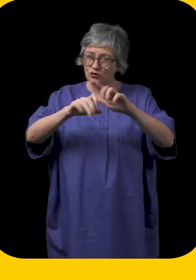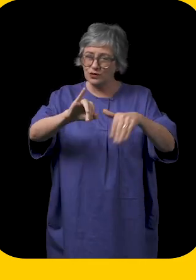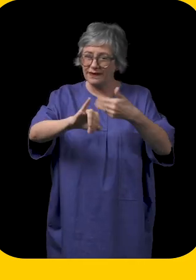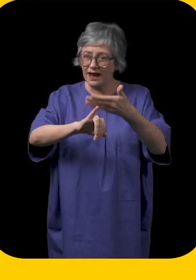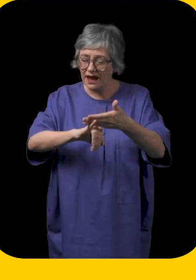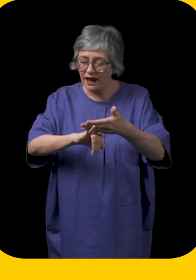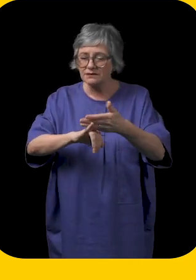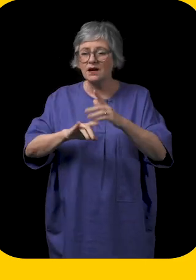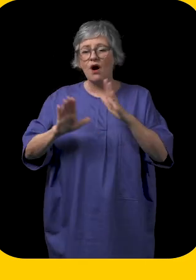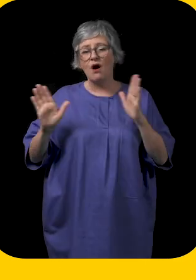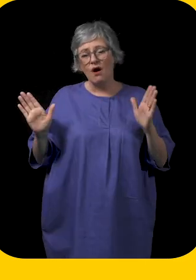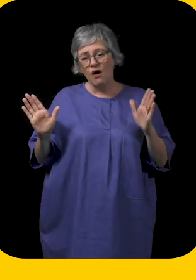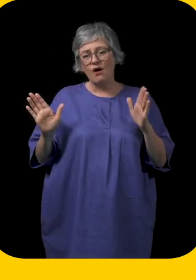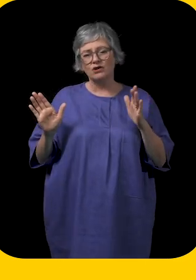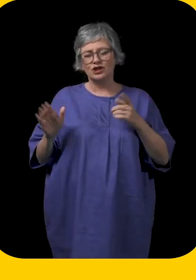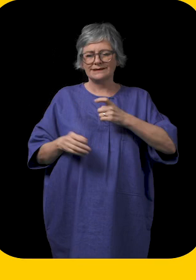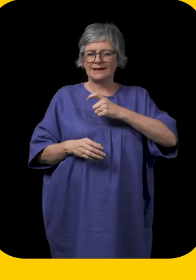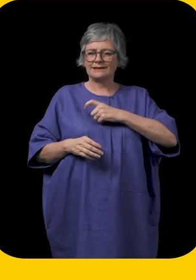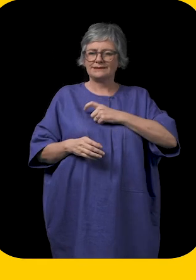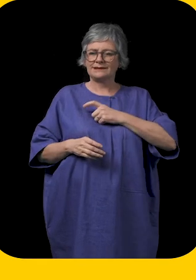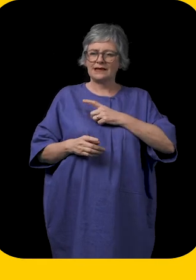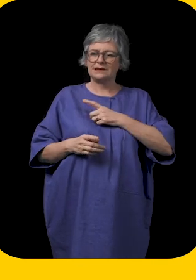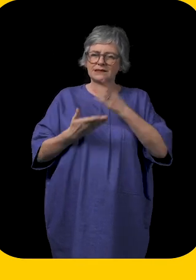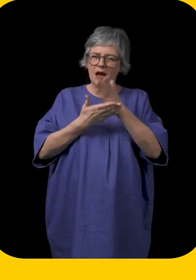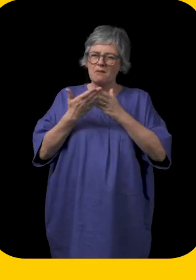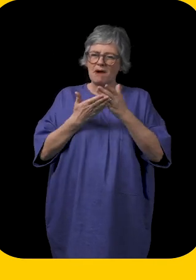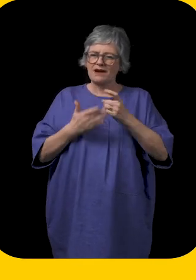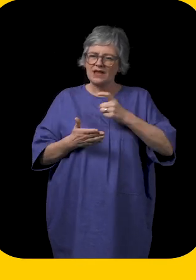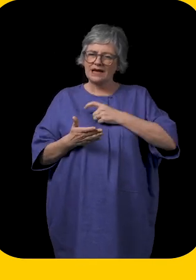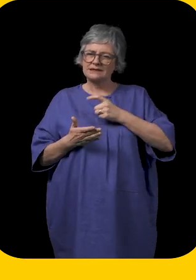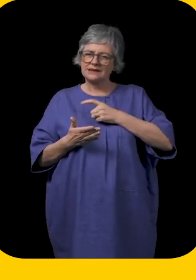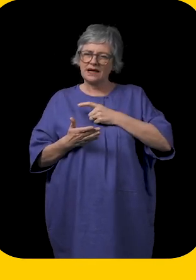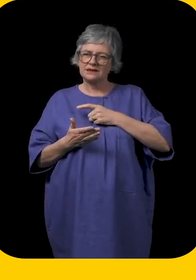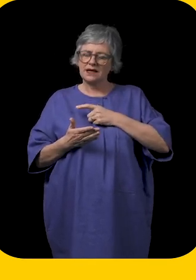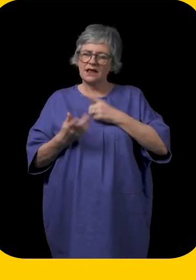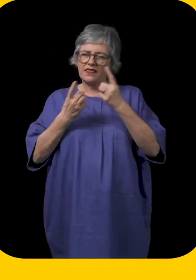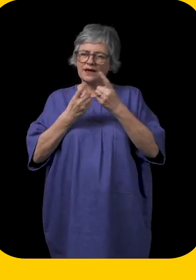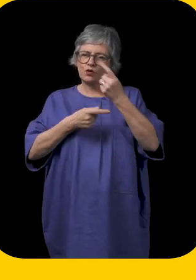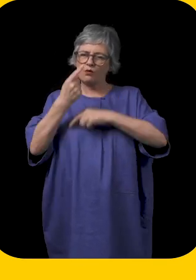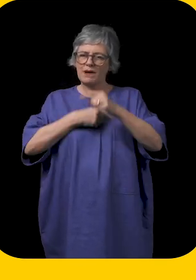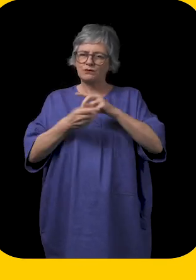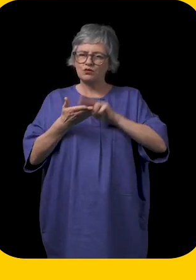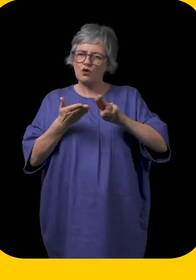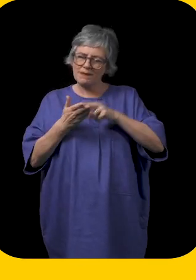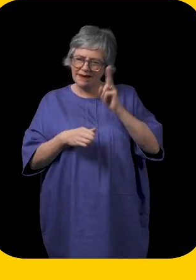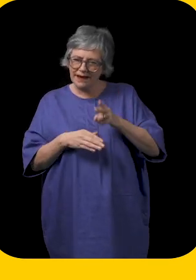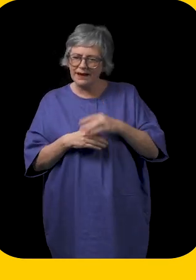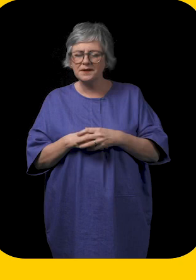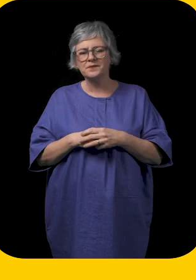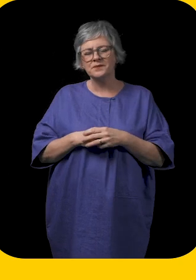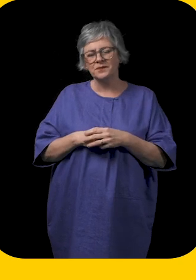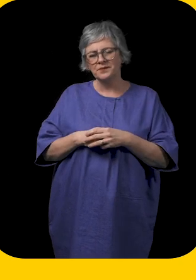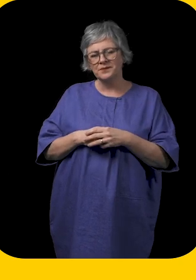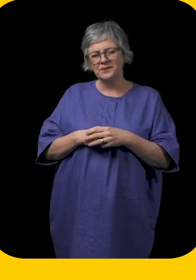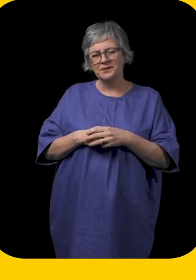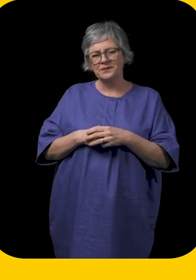will hold out till the end, or whether it's just an anxiety, just part of the anxiety, and things